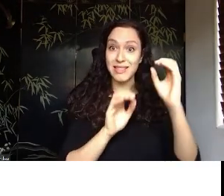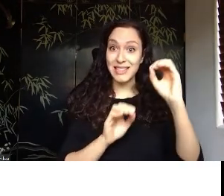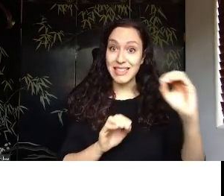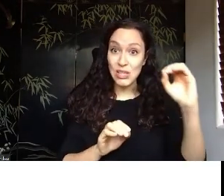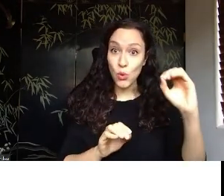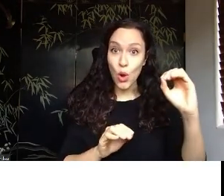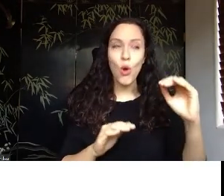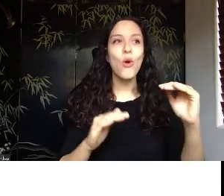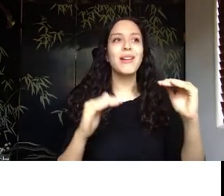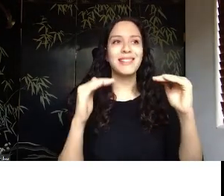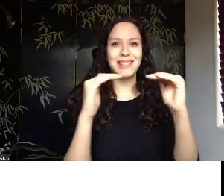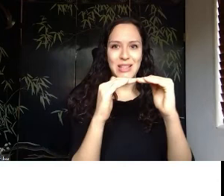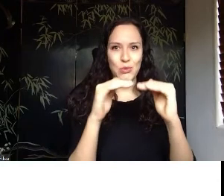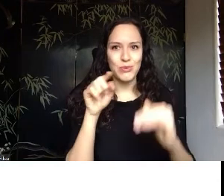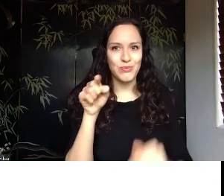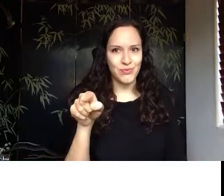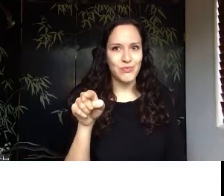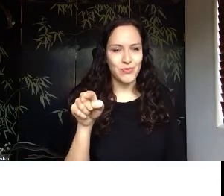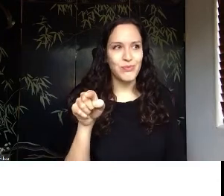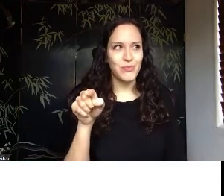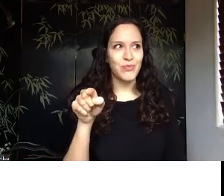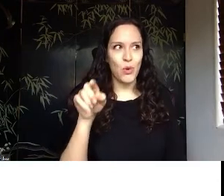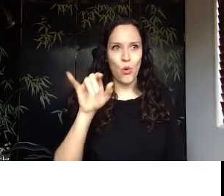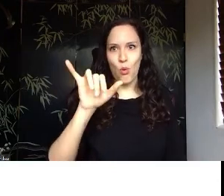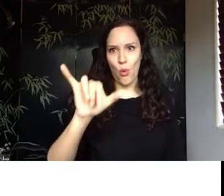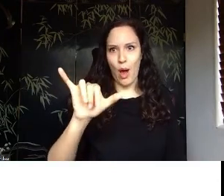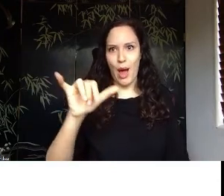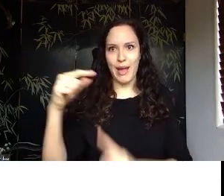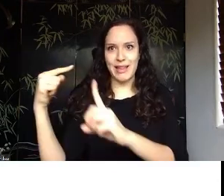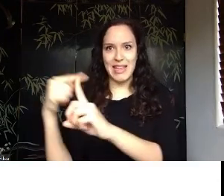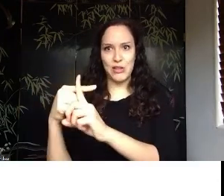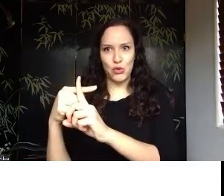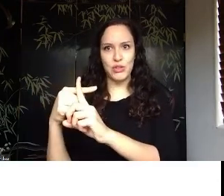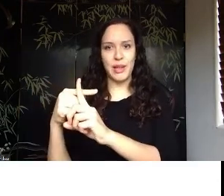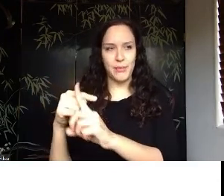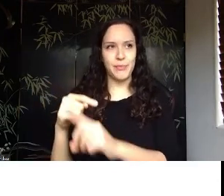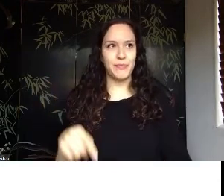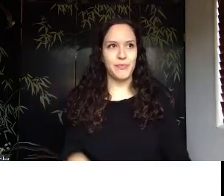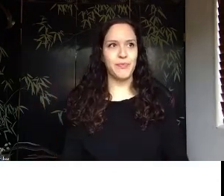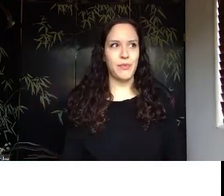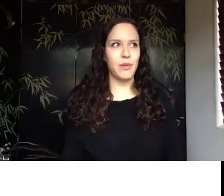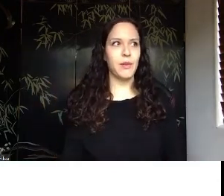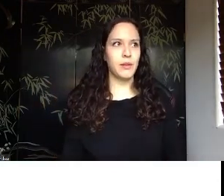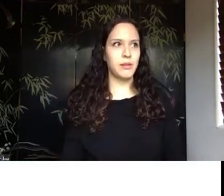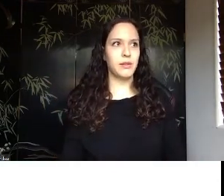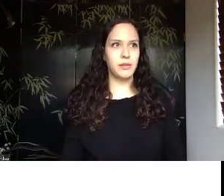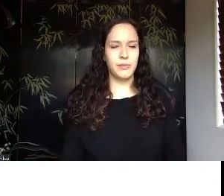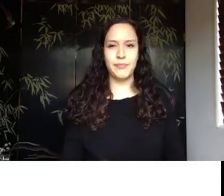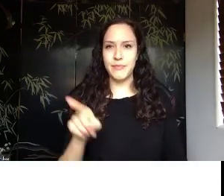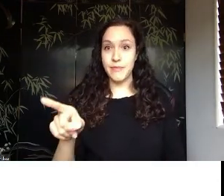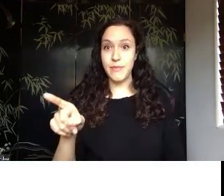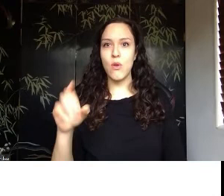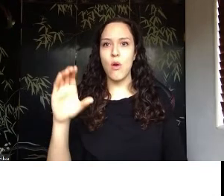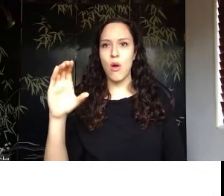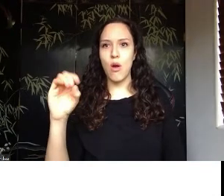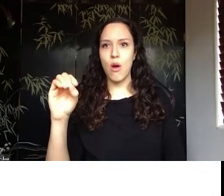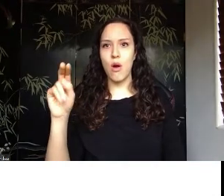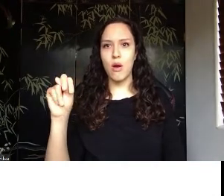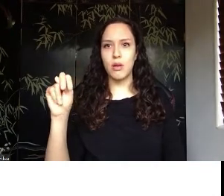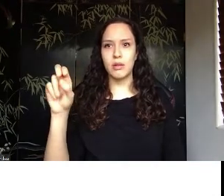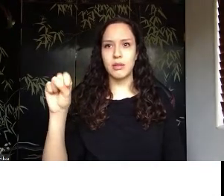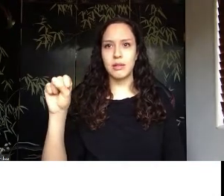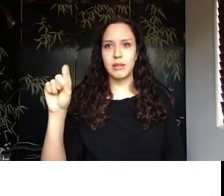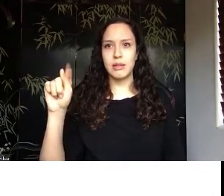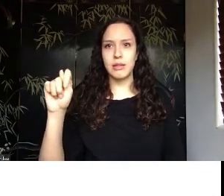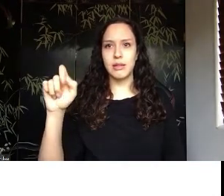I get this right here. Okay, I get the number that was there, my constant. Okay,